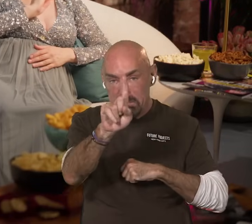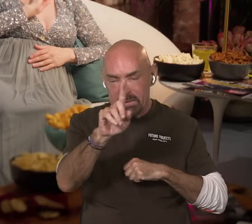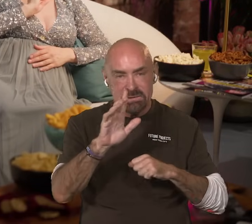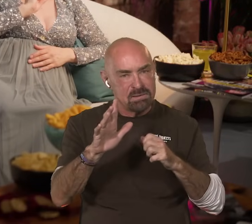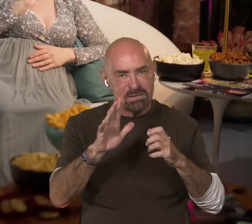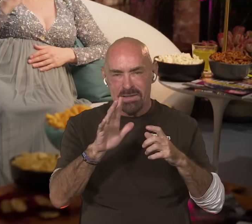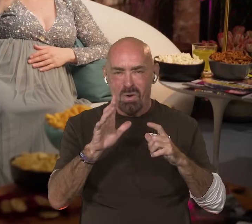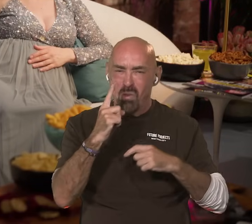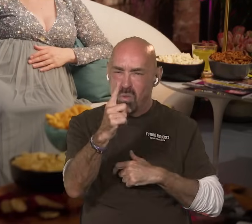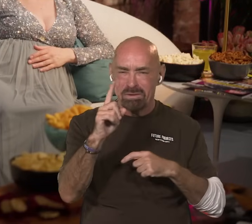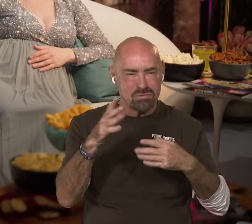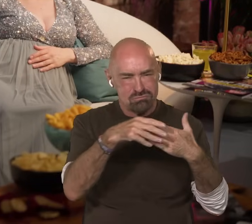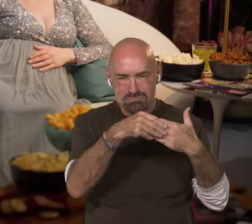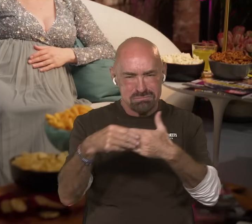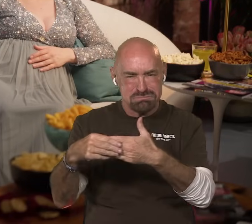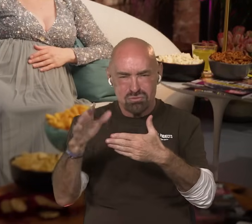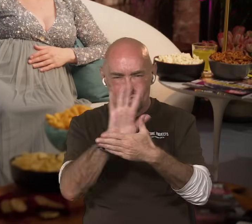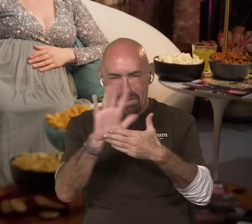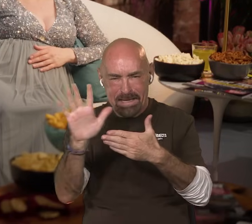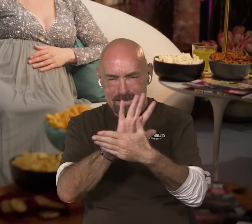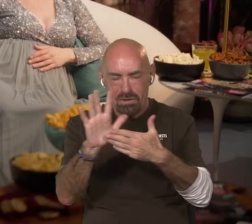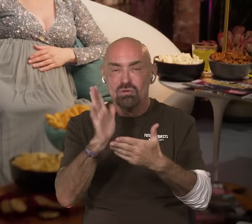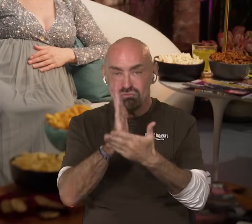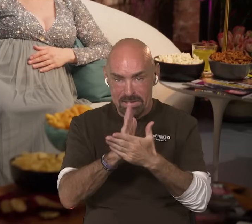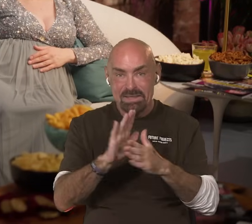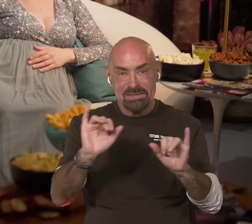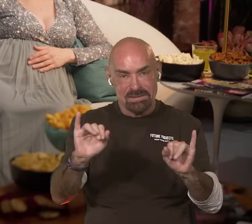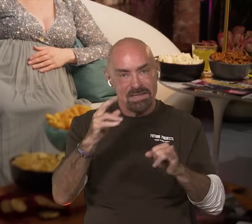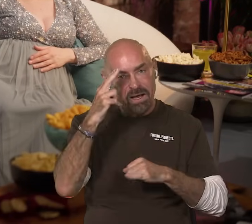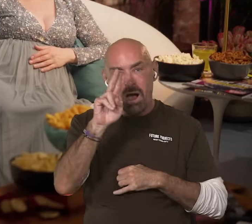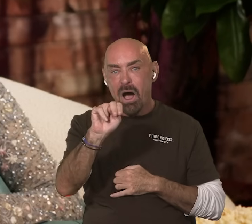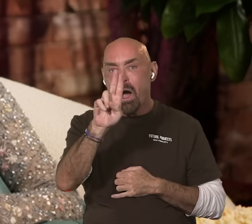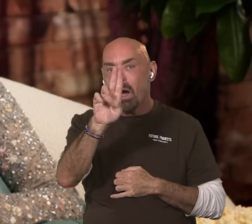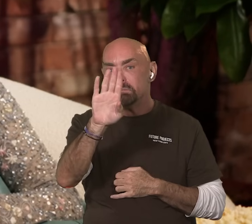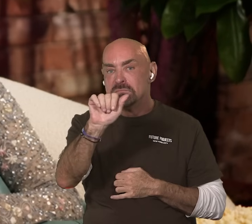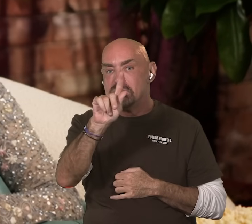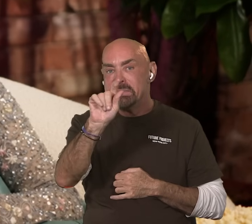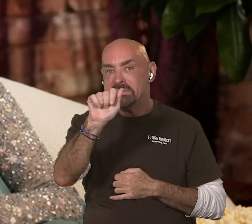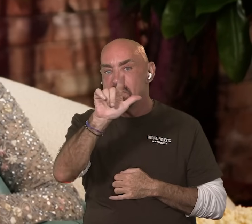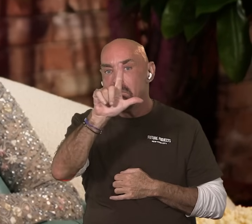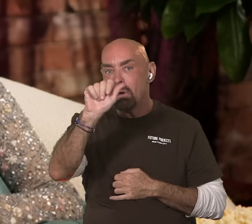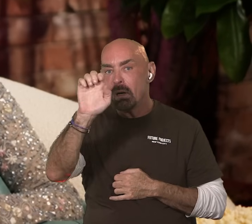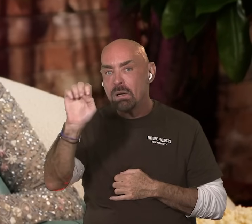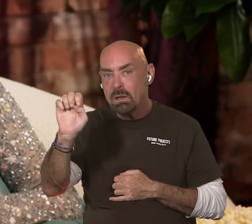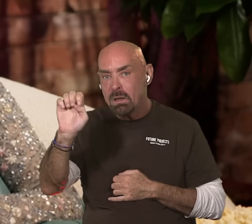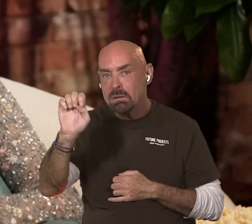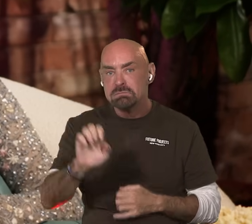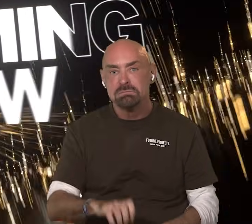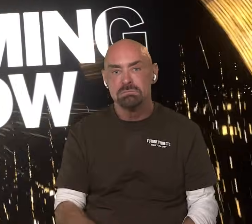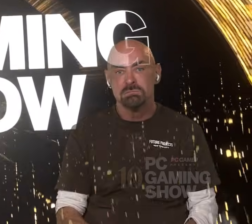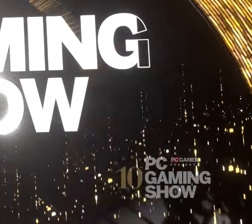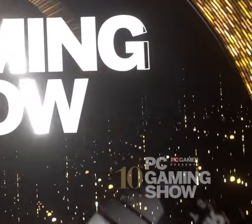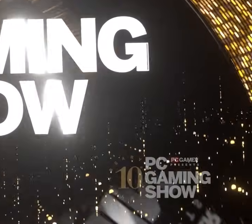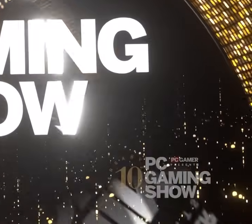an unbeatable trailer coming up. That's no exaggeration. It really is unbeatable.